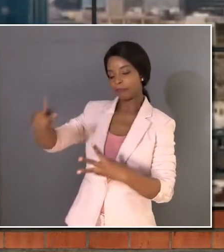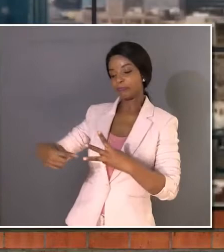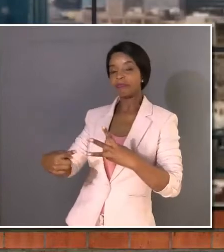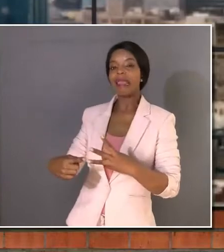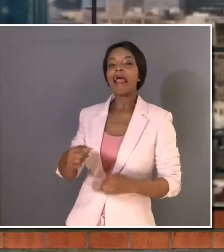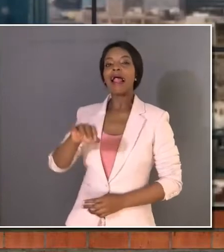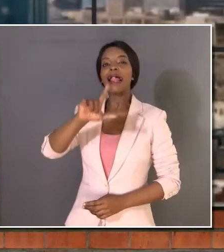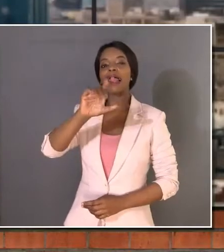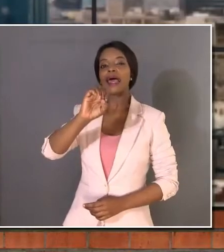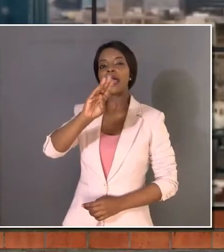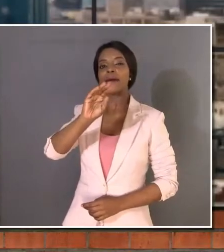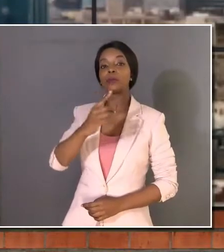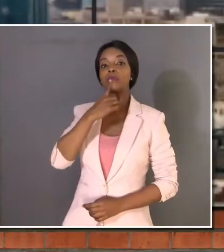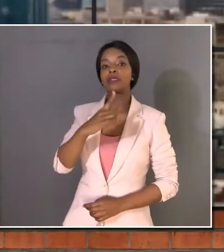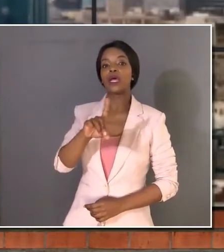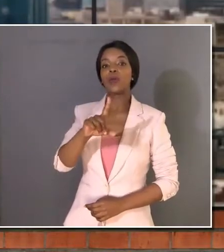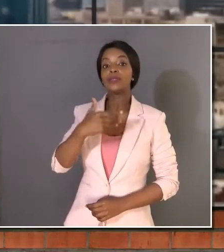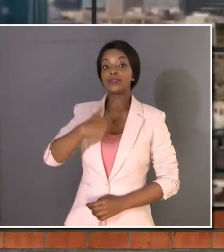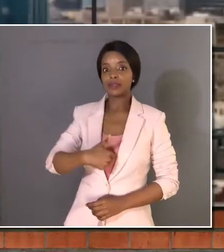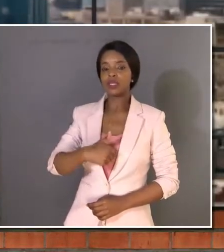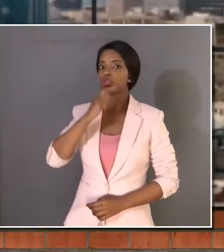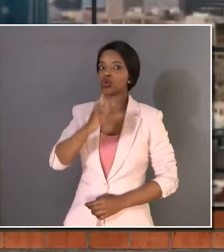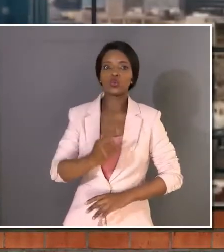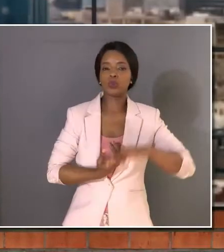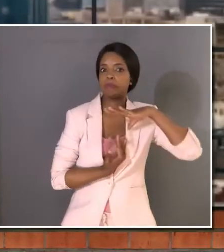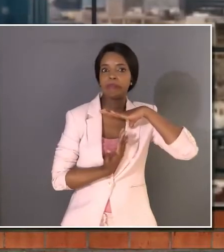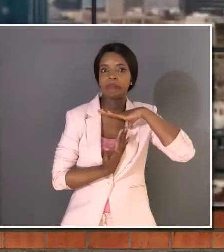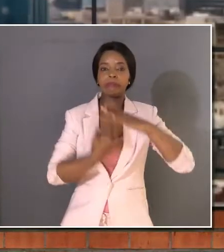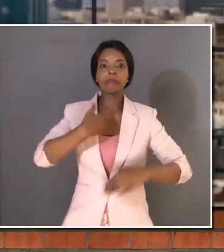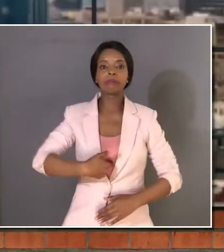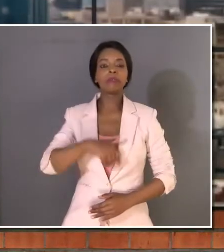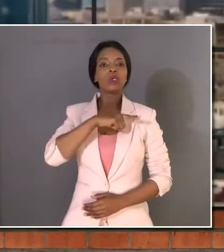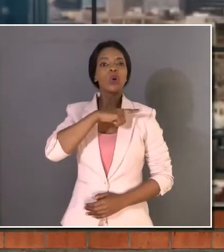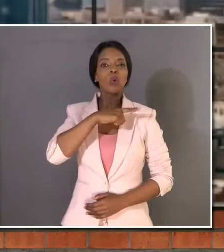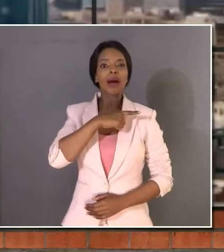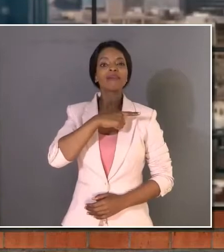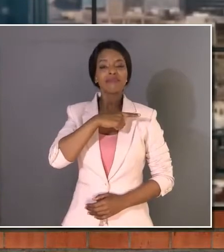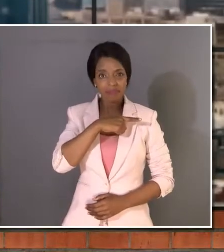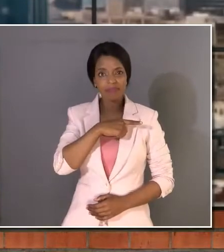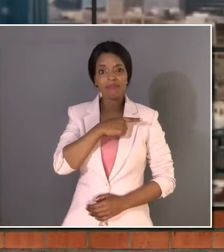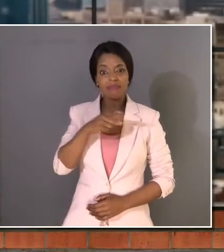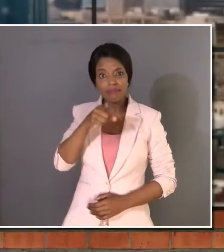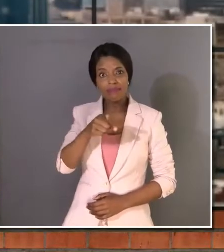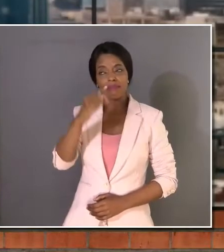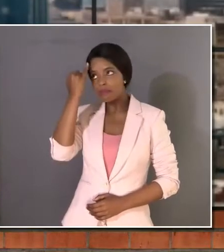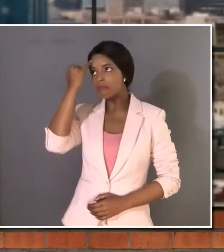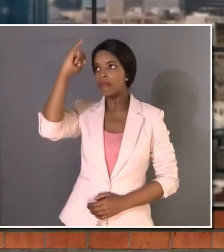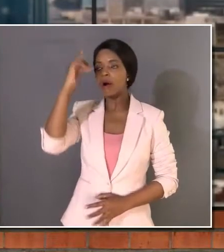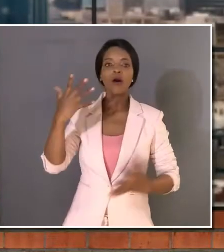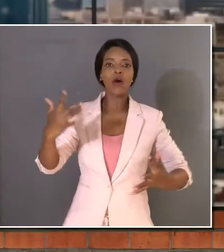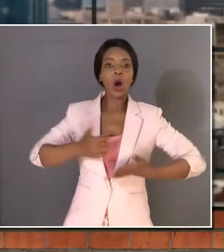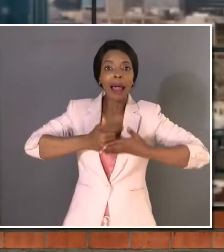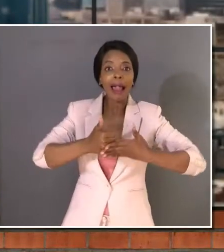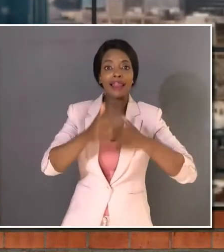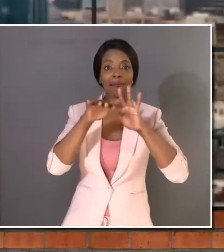says, always so inspired by the entrants whose innovations solve society's problems, improve quality of life,